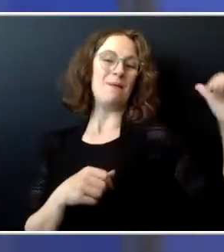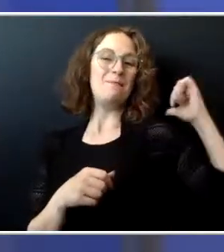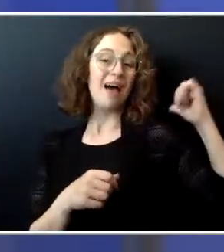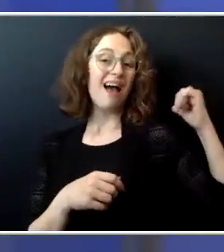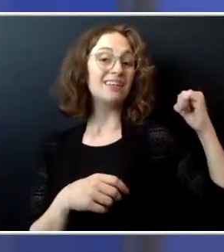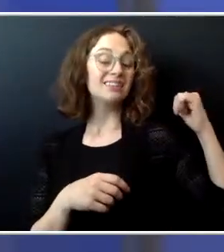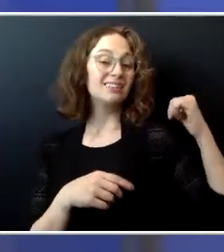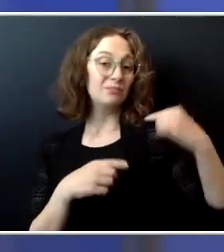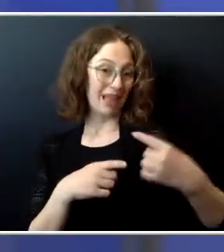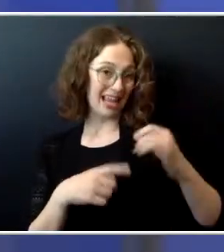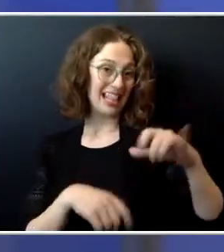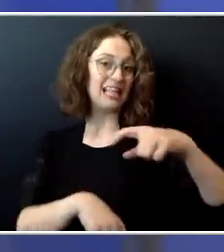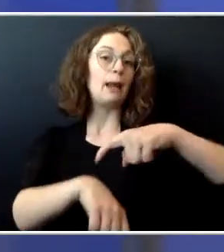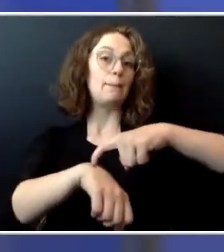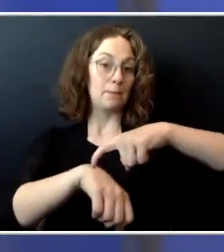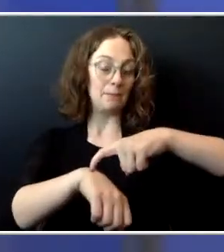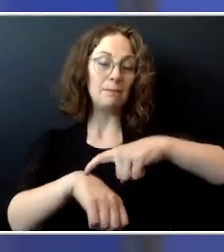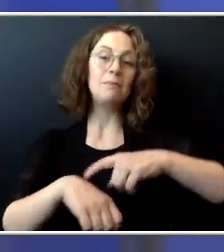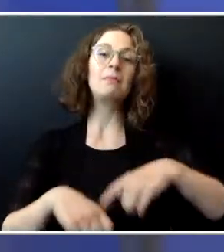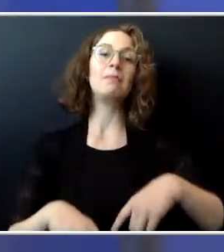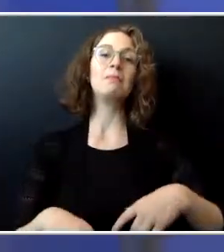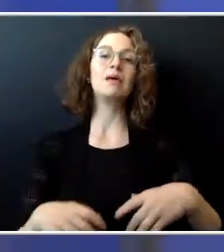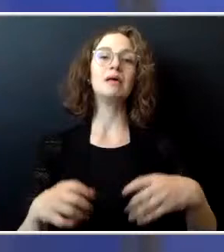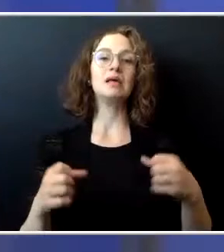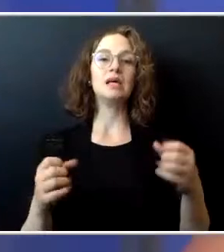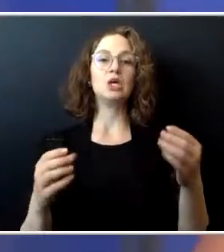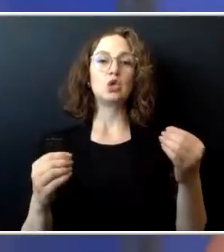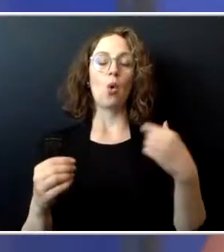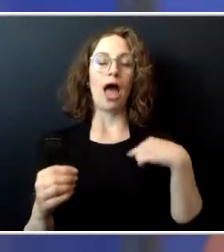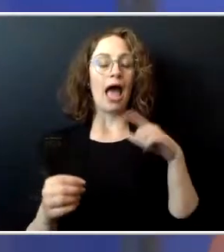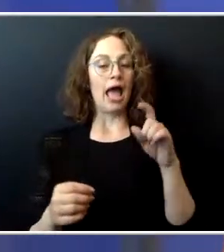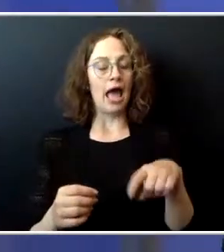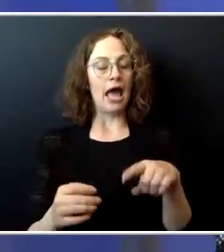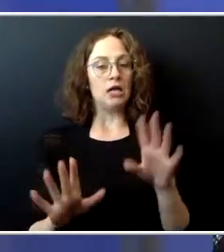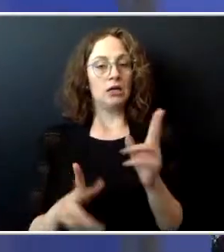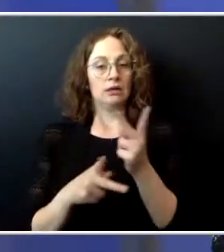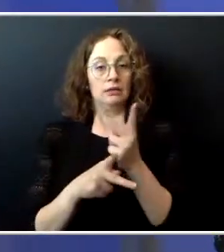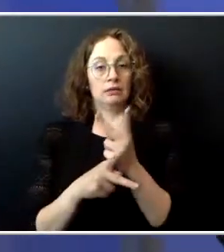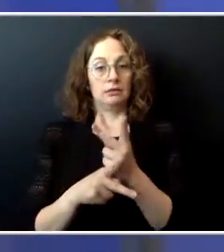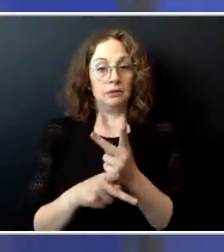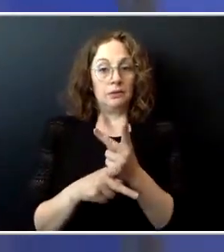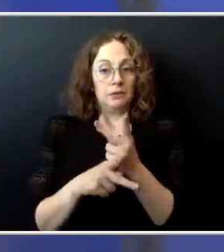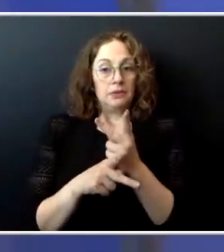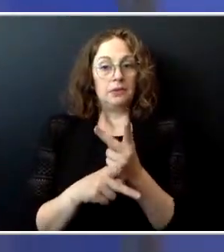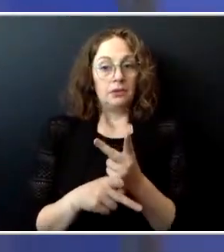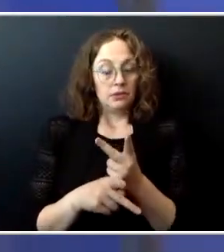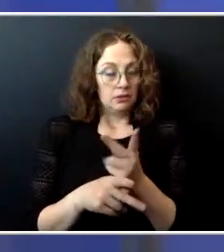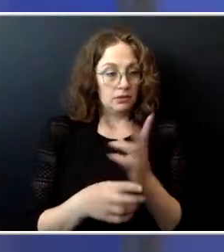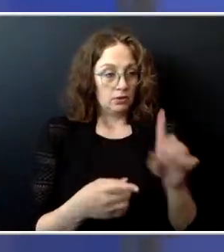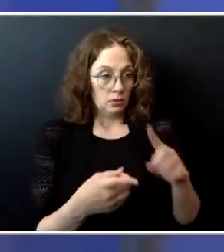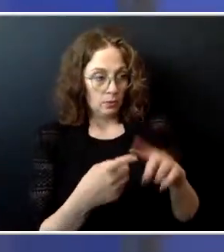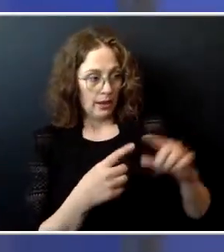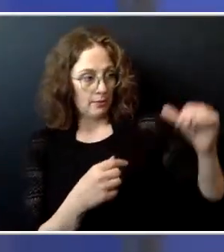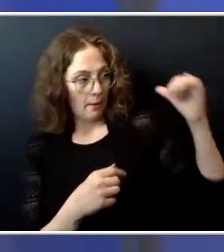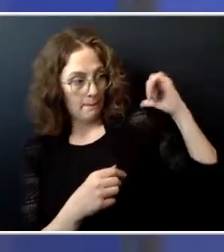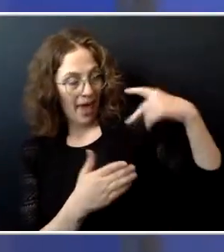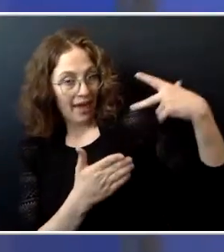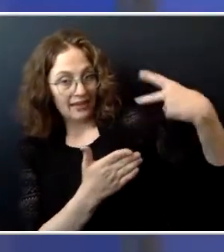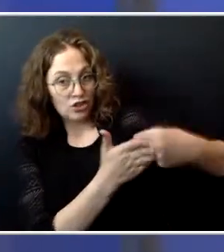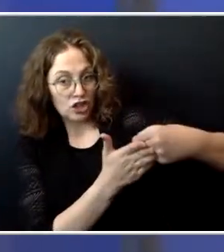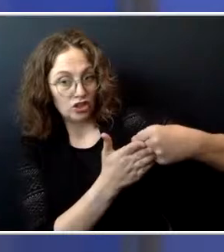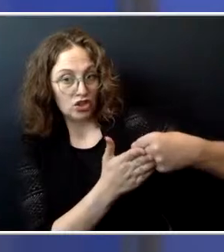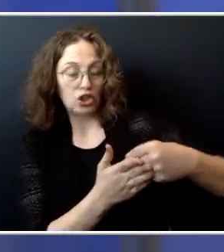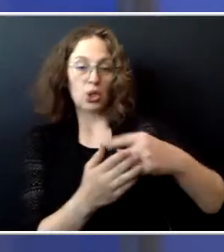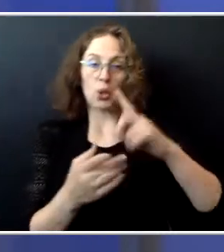Right. I had to really monitor going from when am I going to get my back injection, when am I going to get these oral